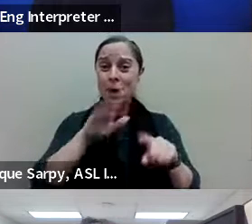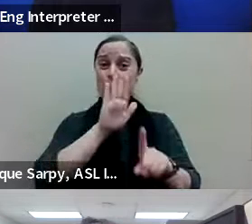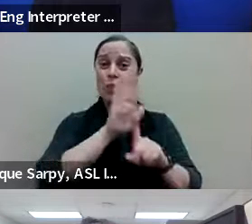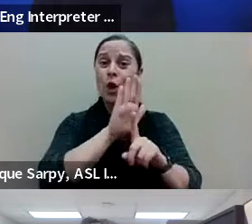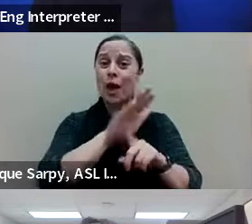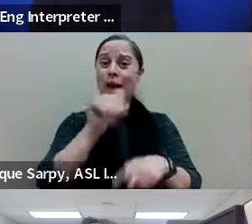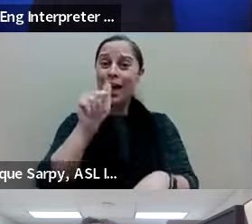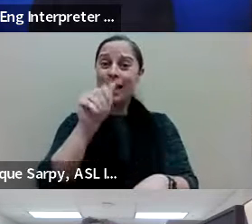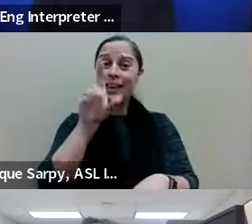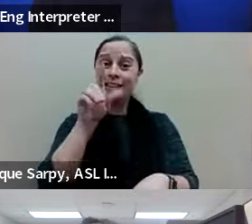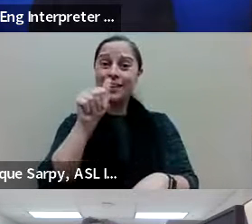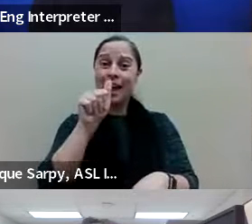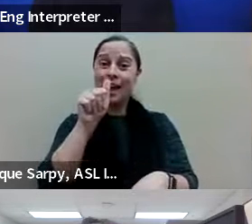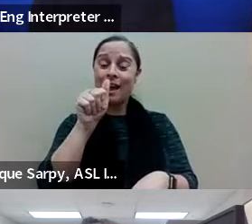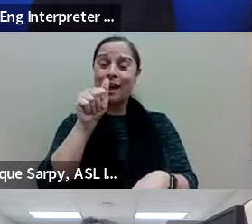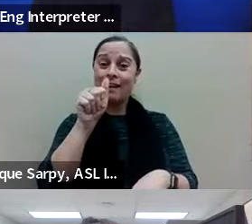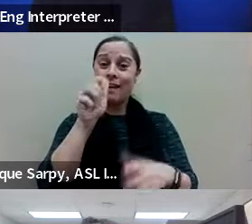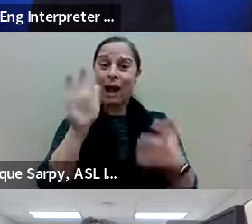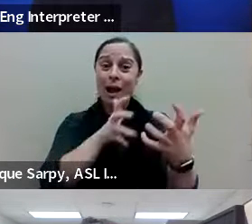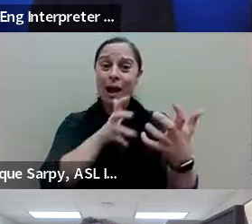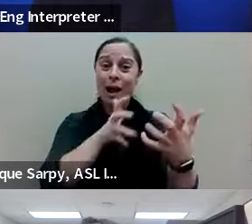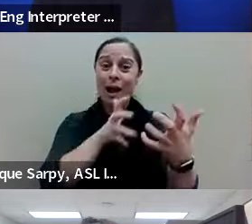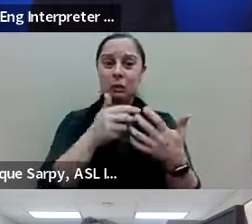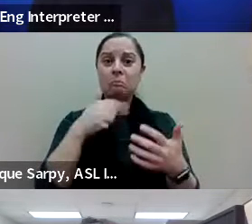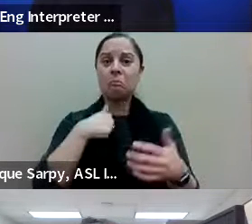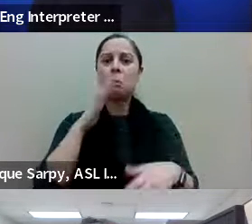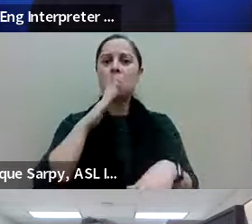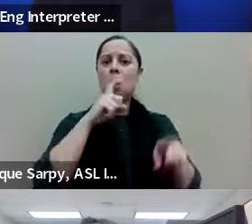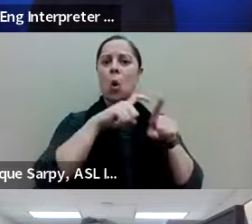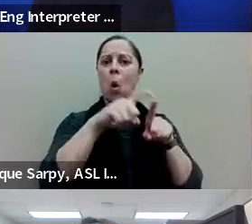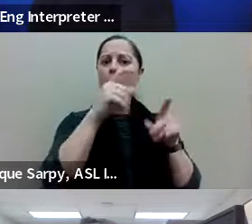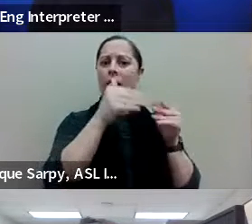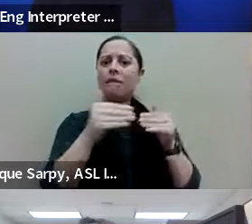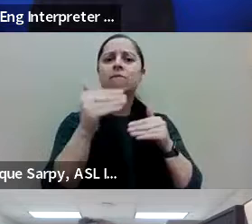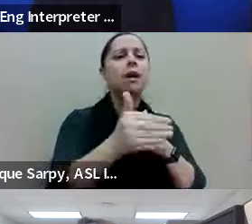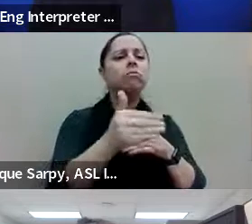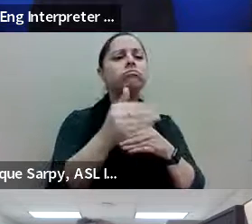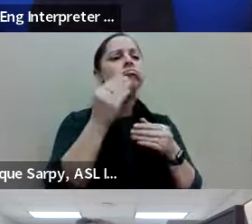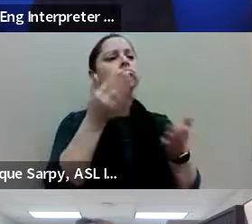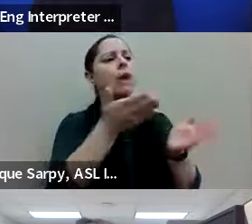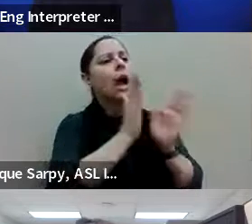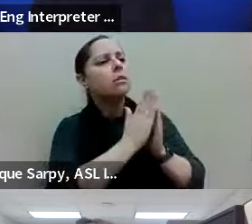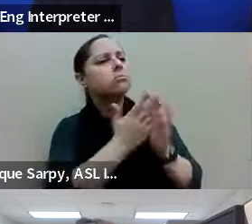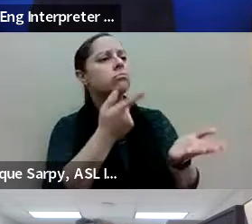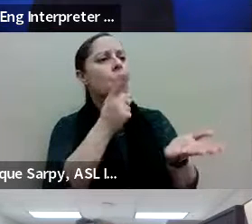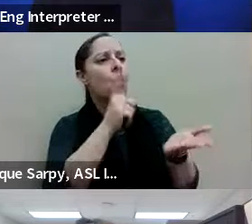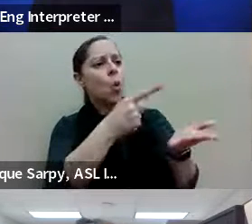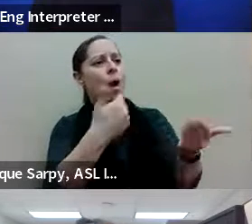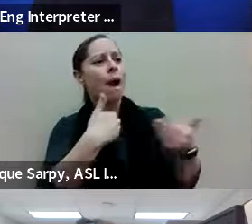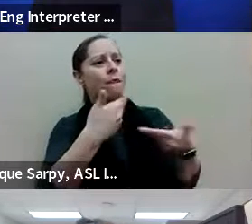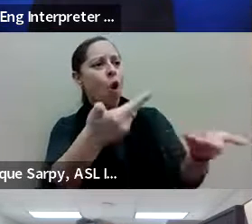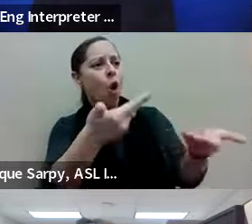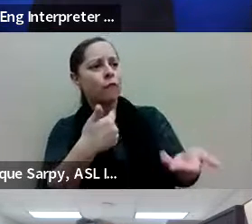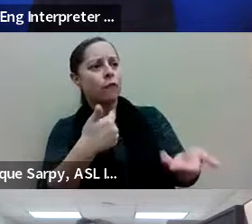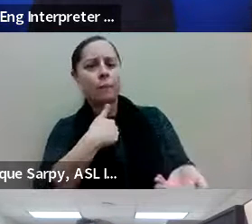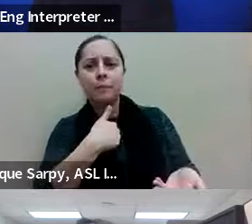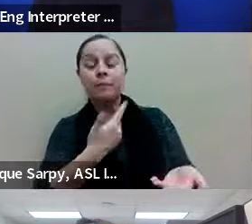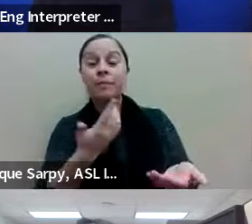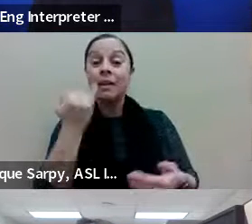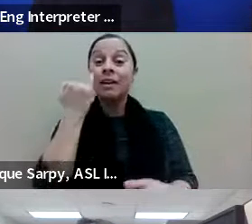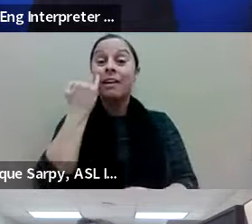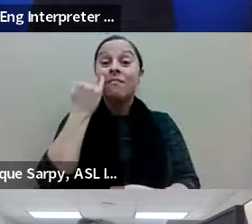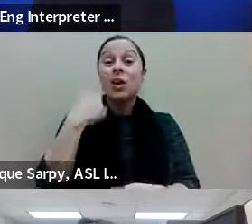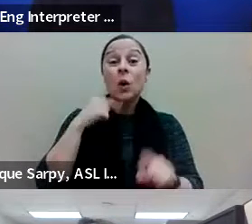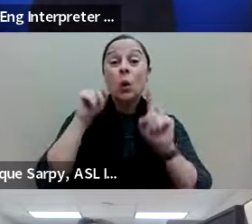will call in advance to find out what is offered. If I'm going to a movie